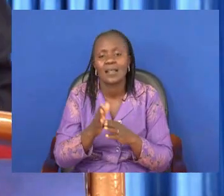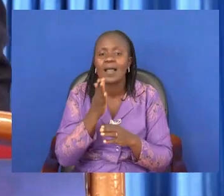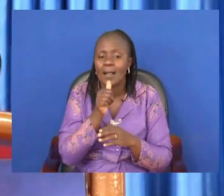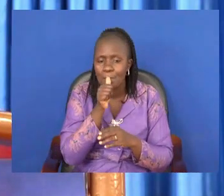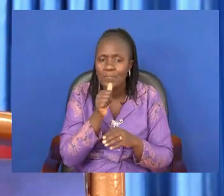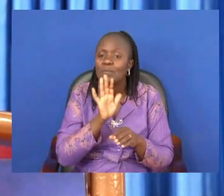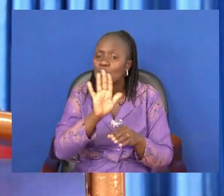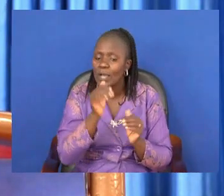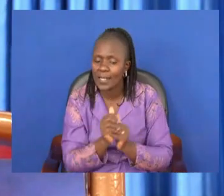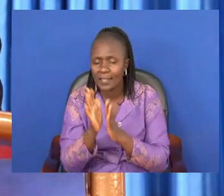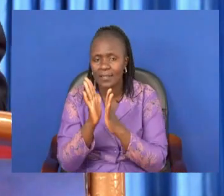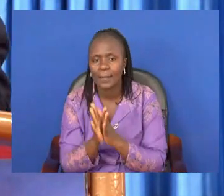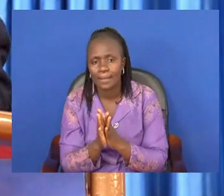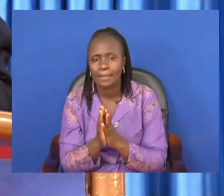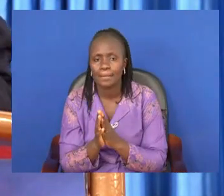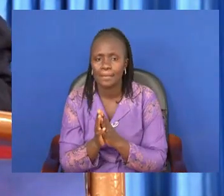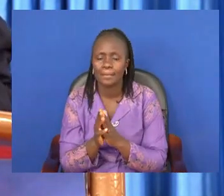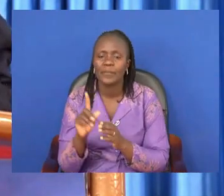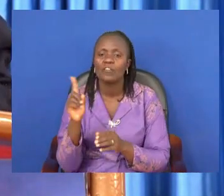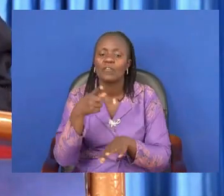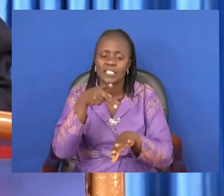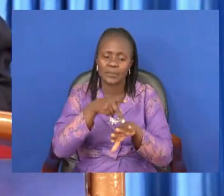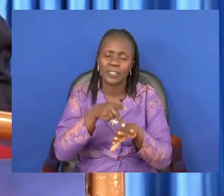leader. In the book of Peter,